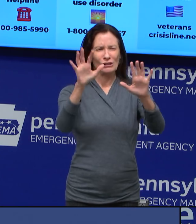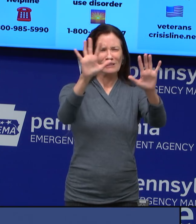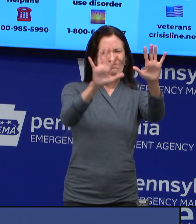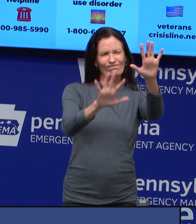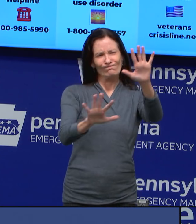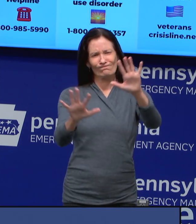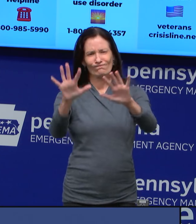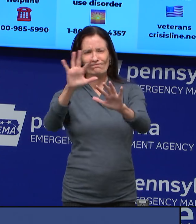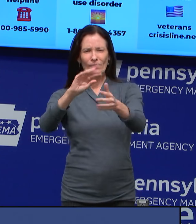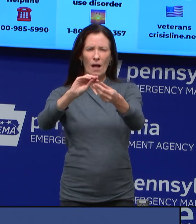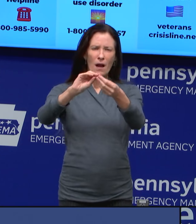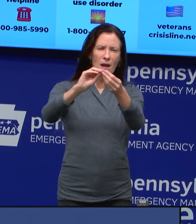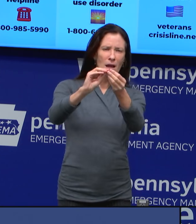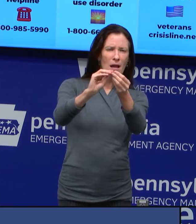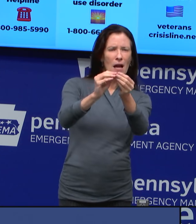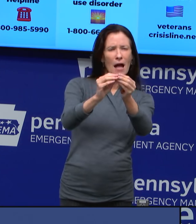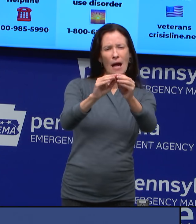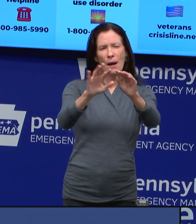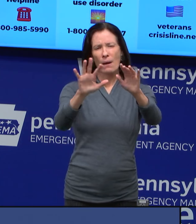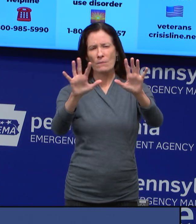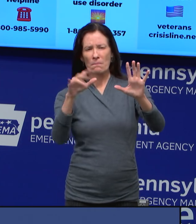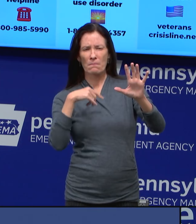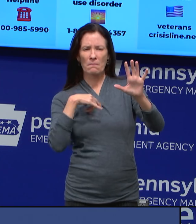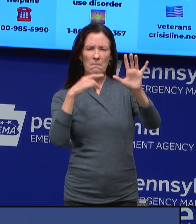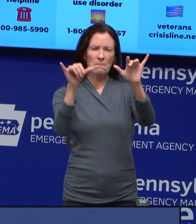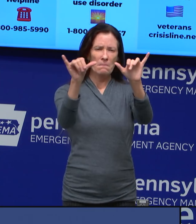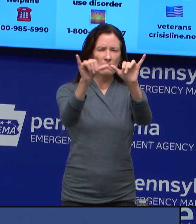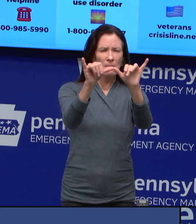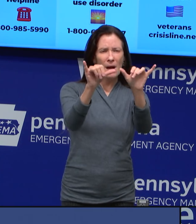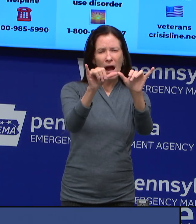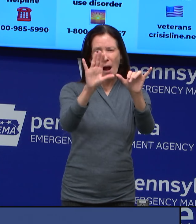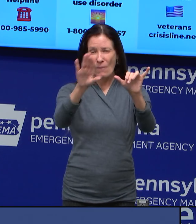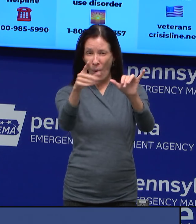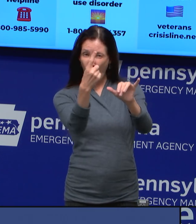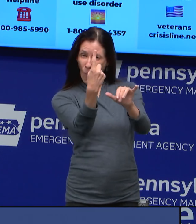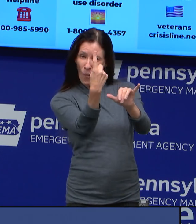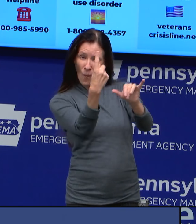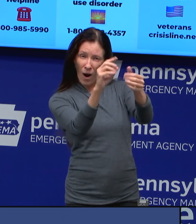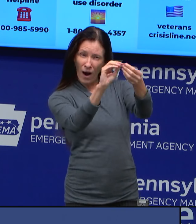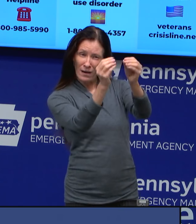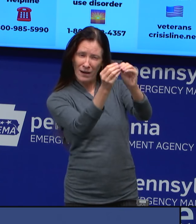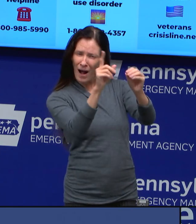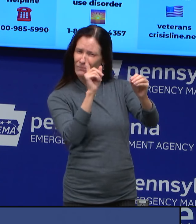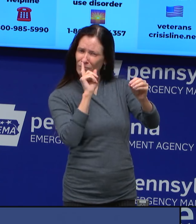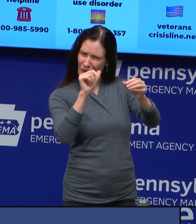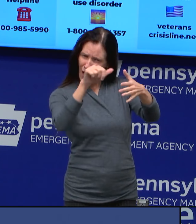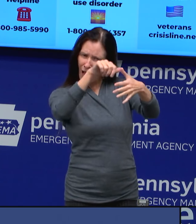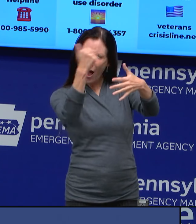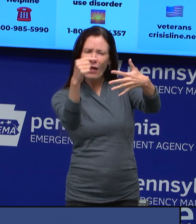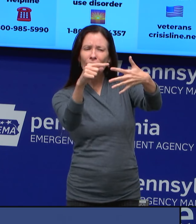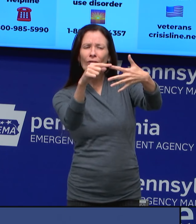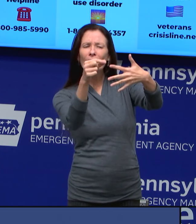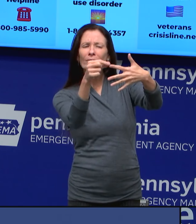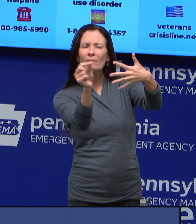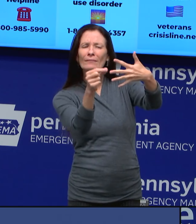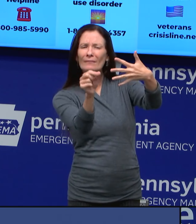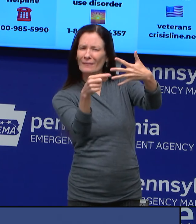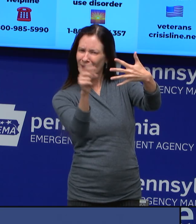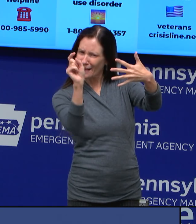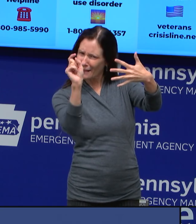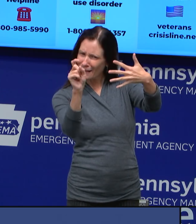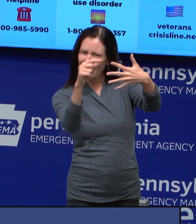with some subjectivity as well about how we're going to have counties and regions go from red to yellow. Also